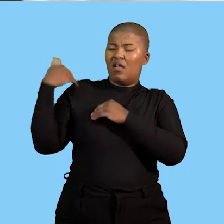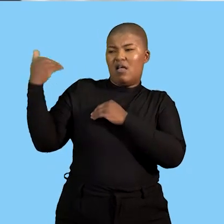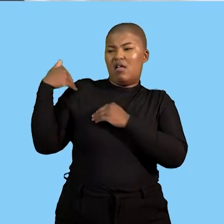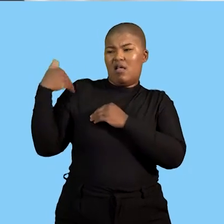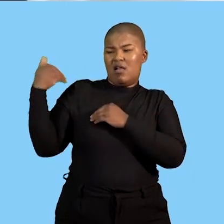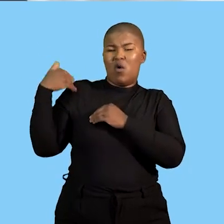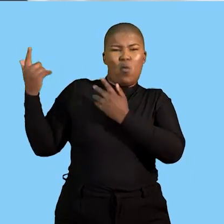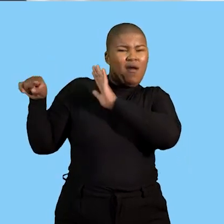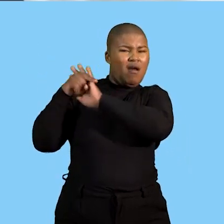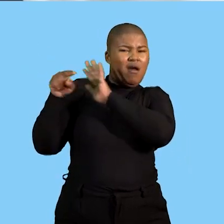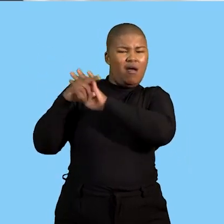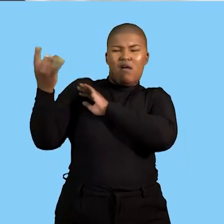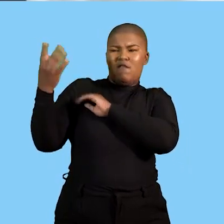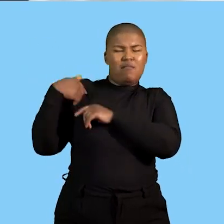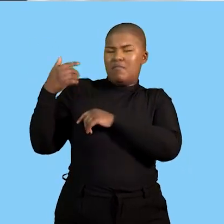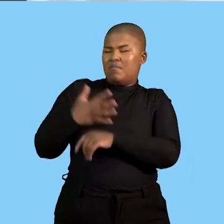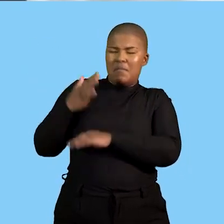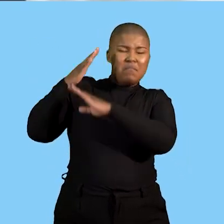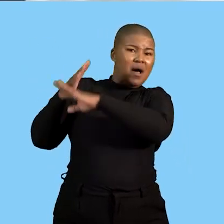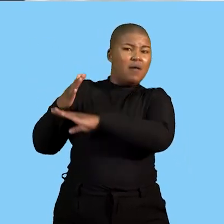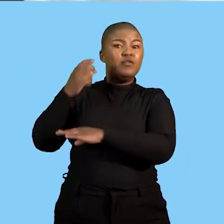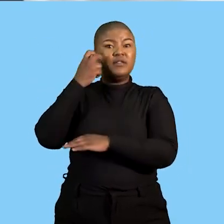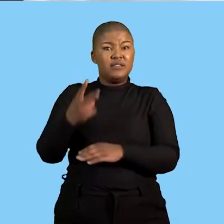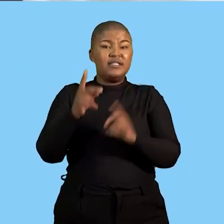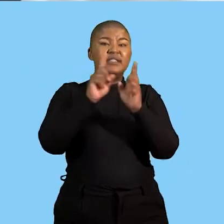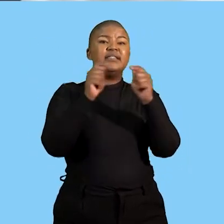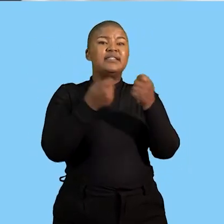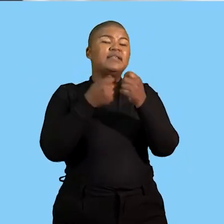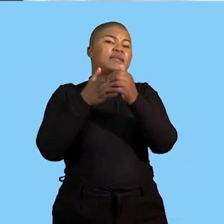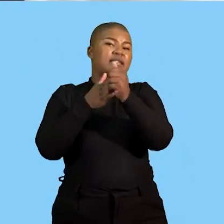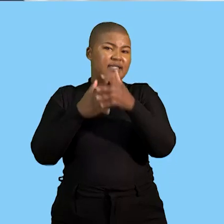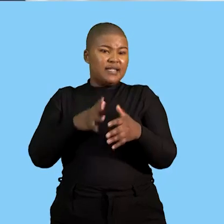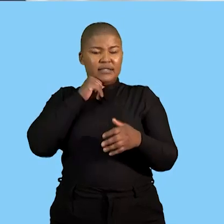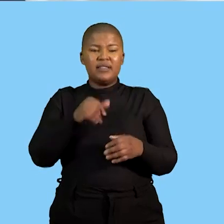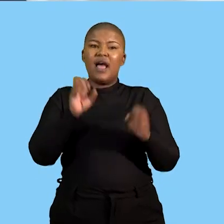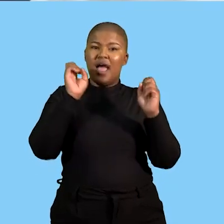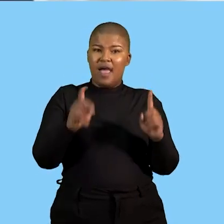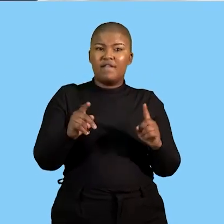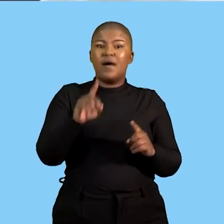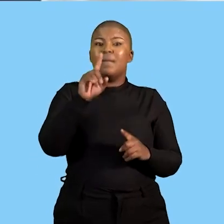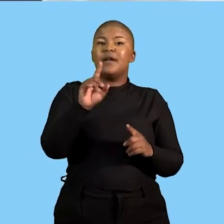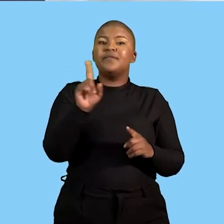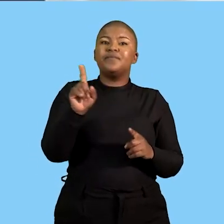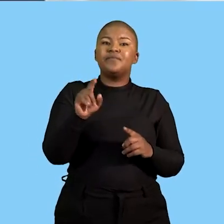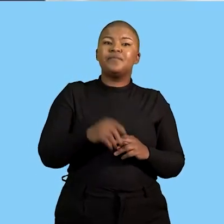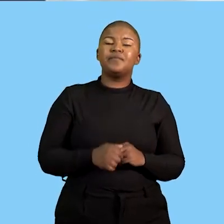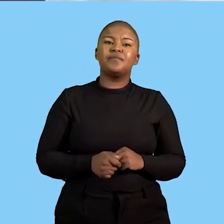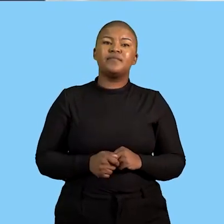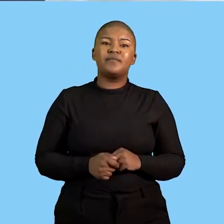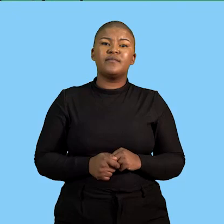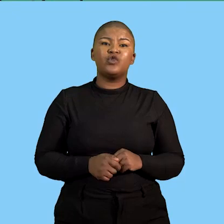may occur from other team members. So team dynamic theories also guides about that. And what is key about these theories is